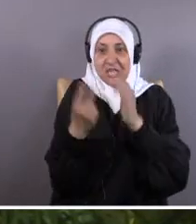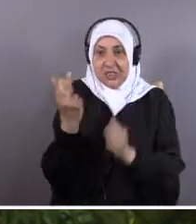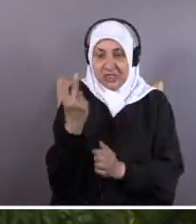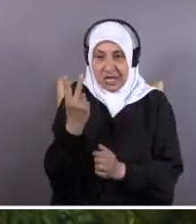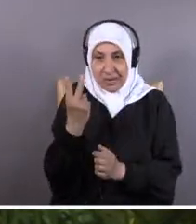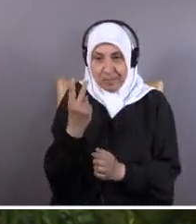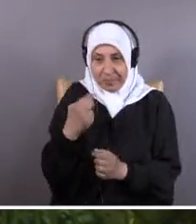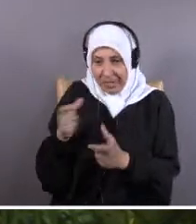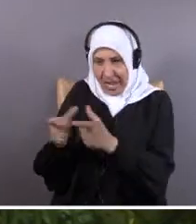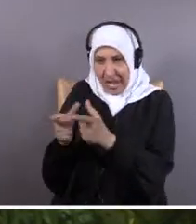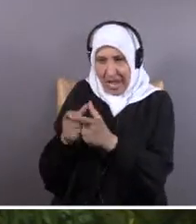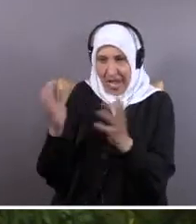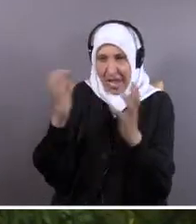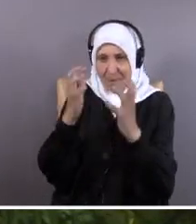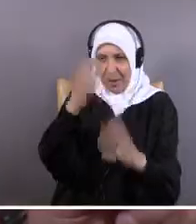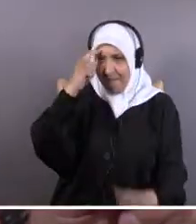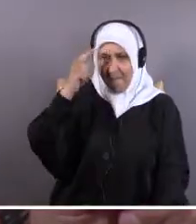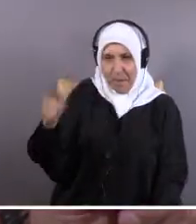And there was this